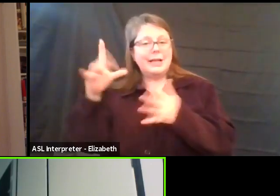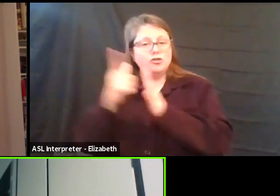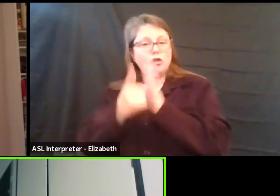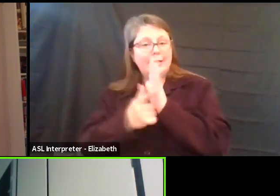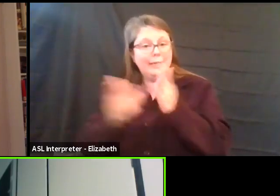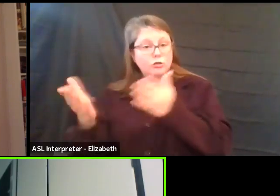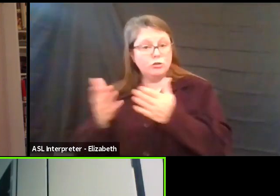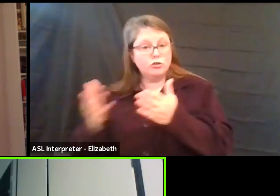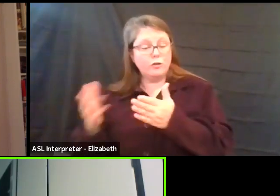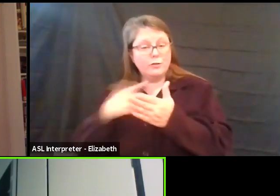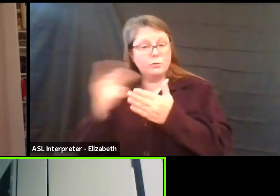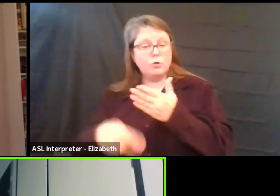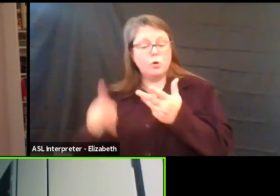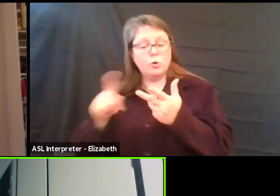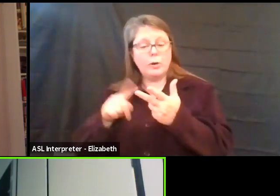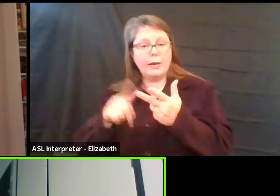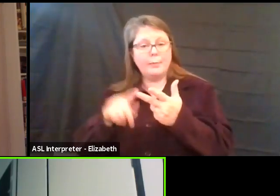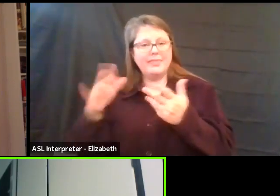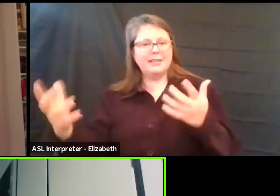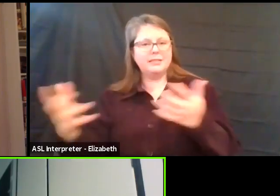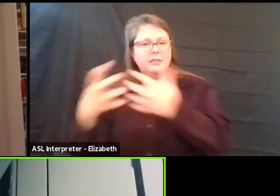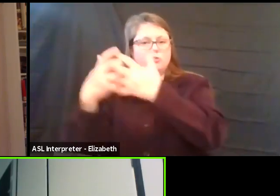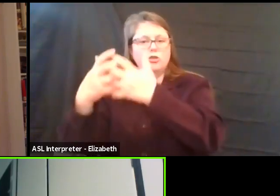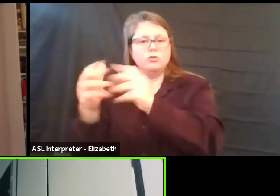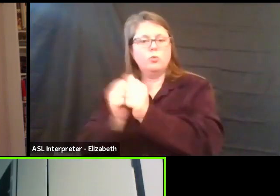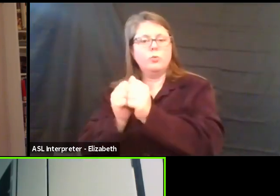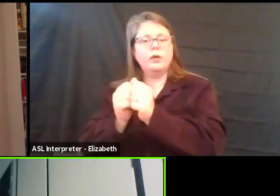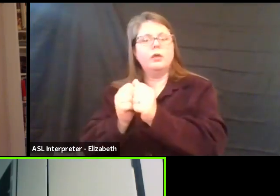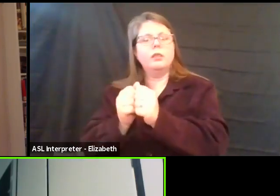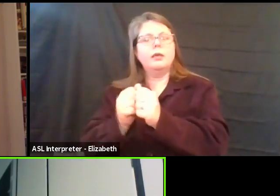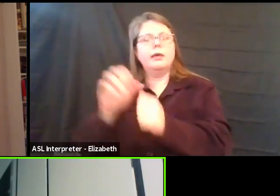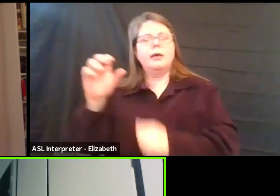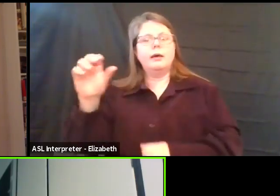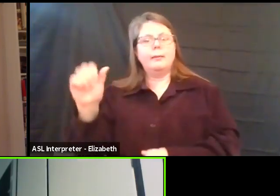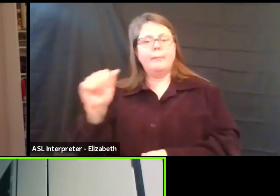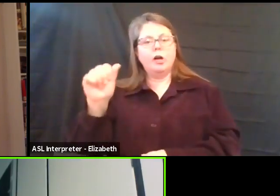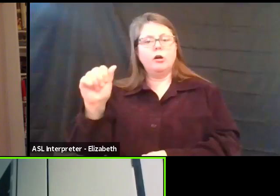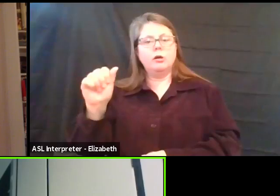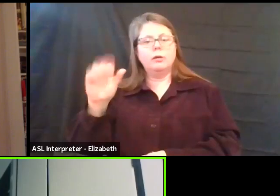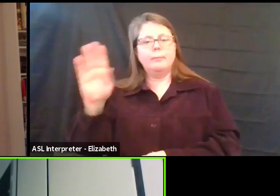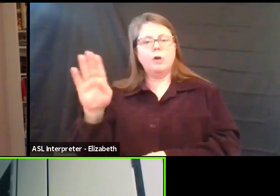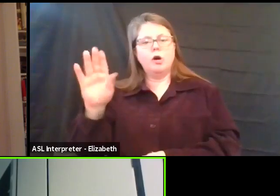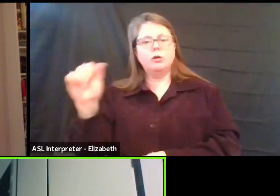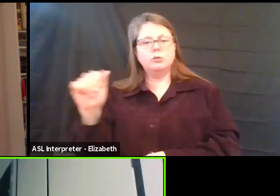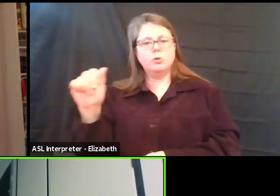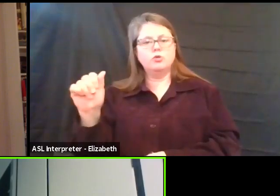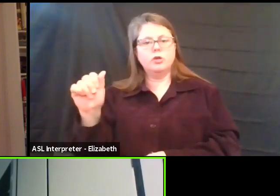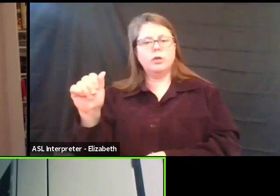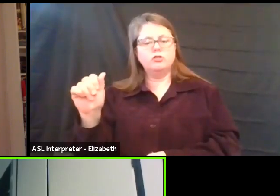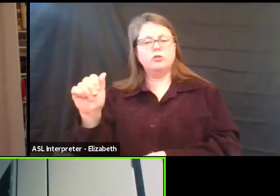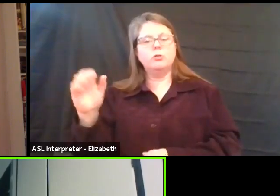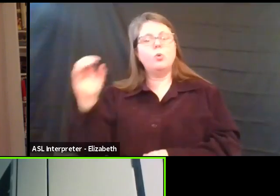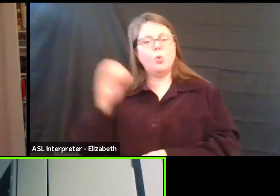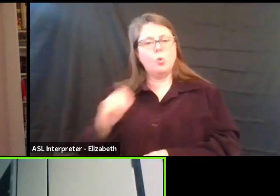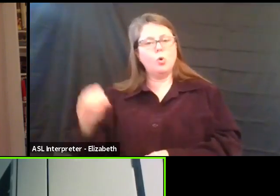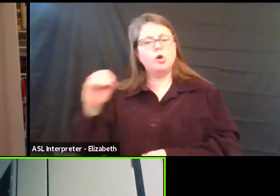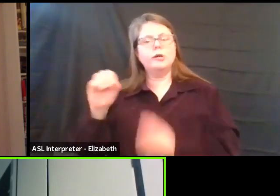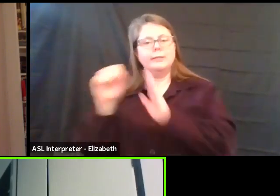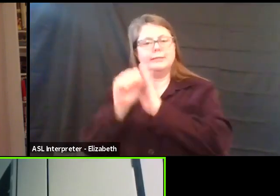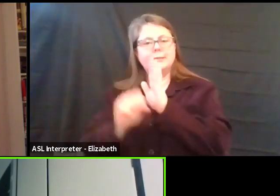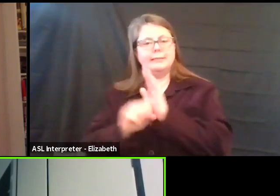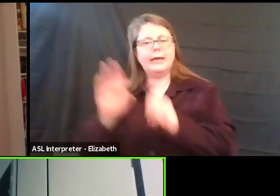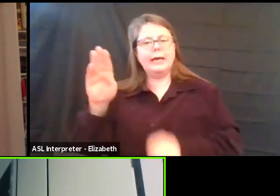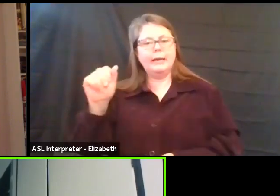conjunction with the American Bar Association Young Lawyers Division, and the Oregon State Bar will be managing that once